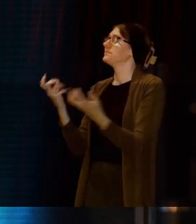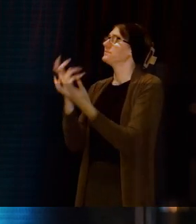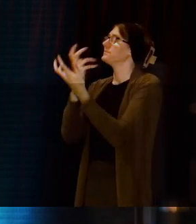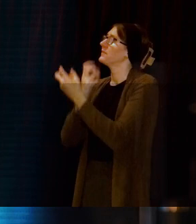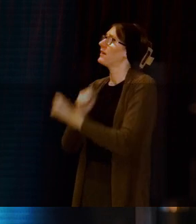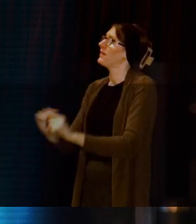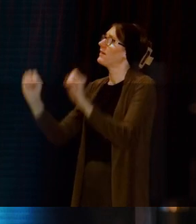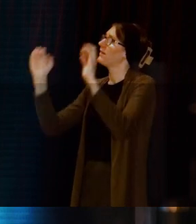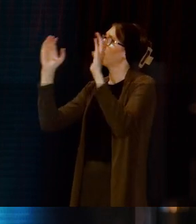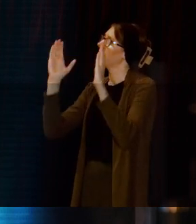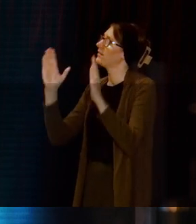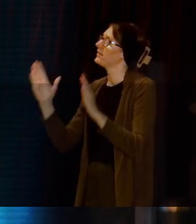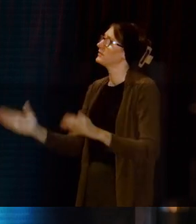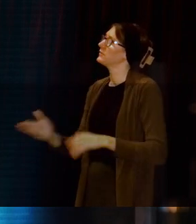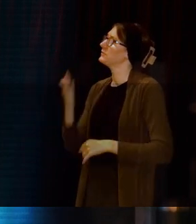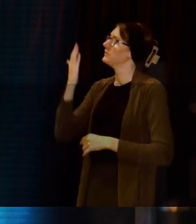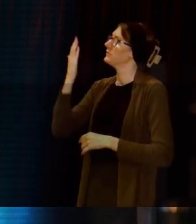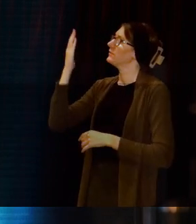rejoice,